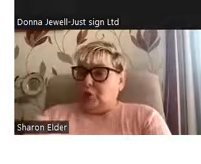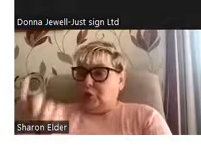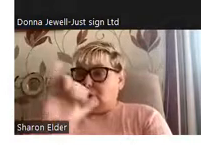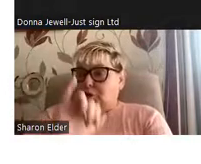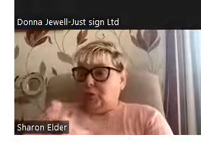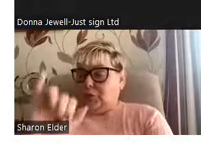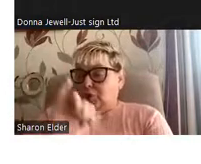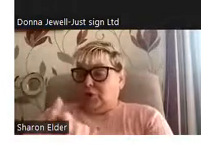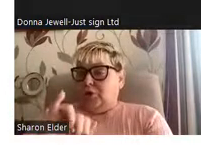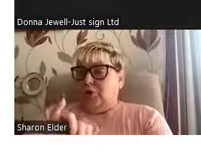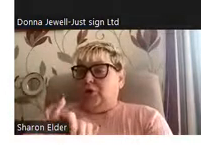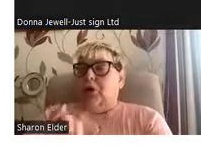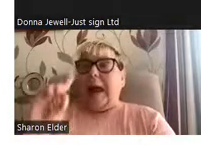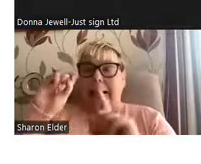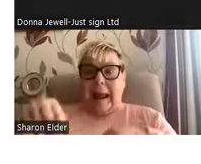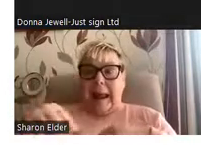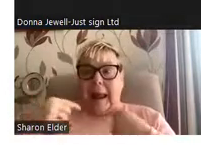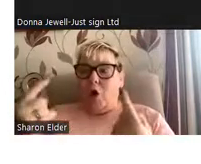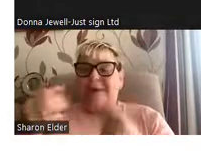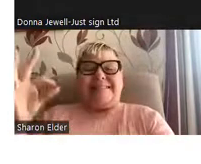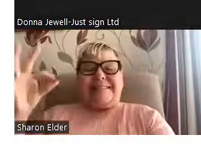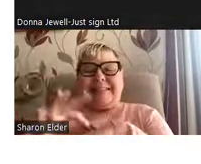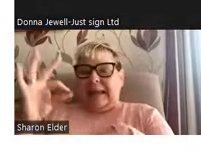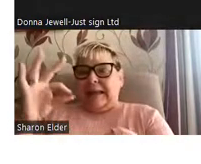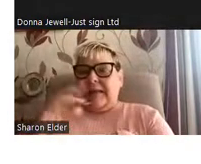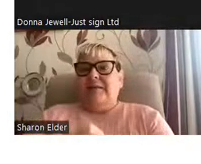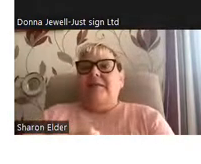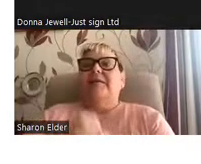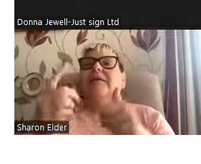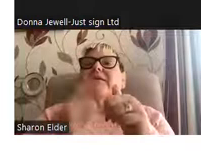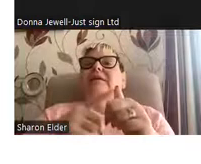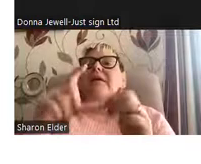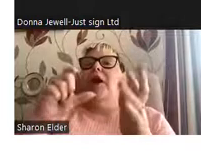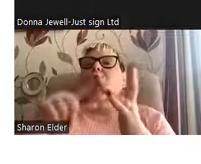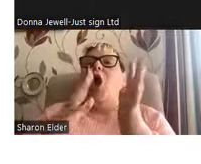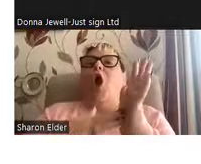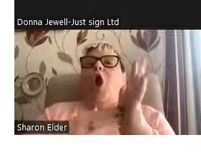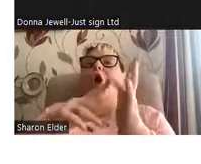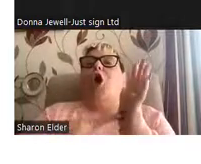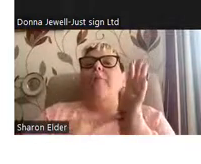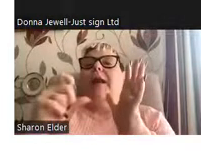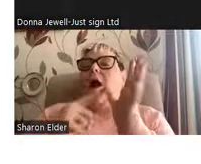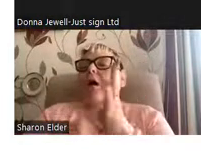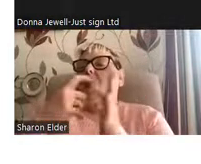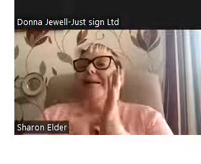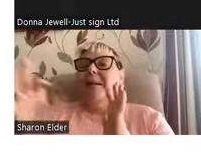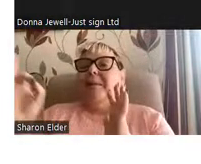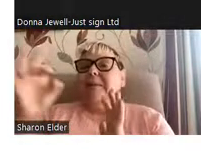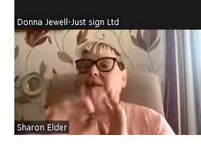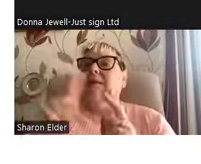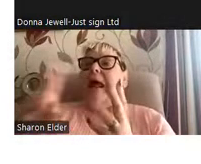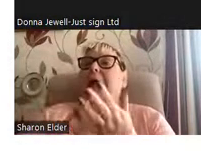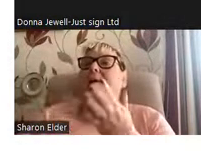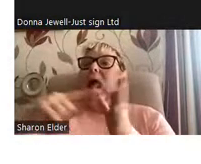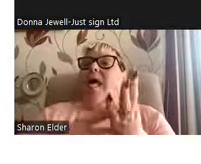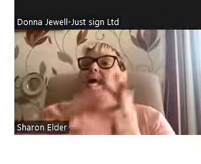insects cannot or will not sting you? Is it A, the common carder bee? Is it B, heather mining bee?